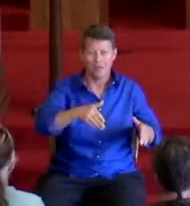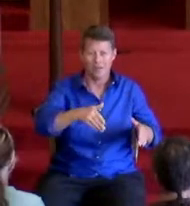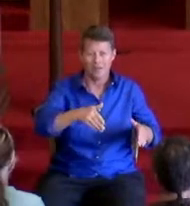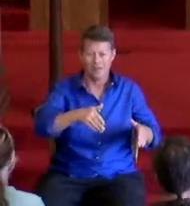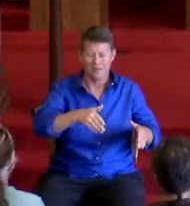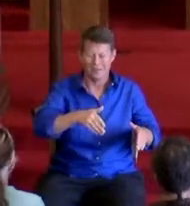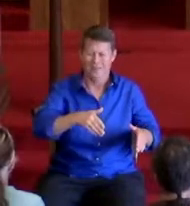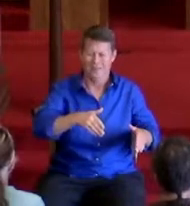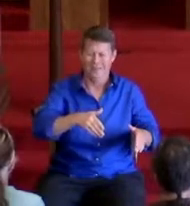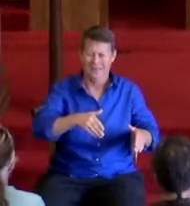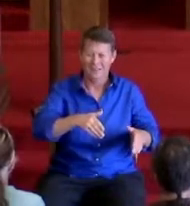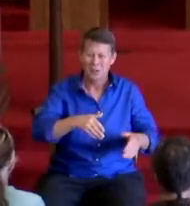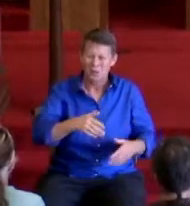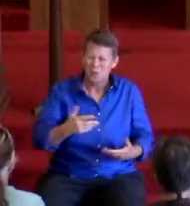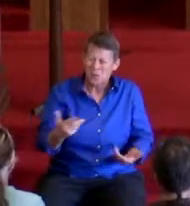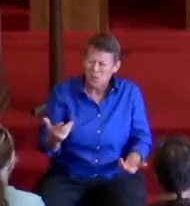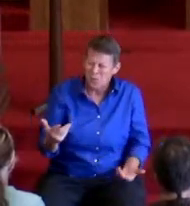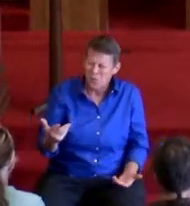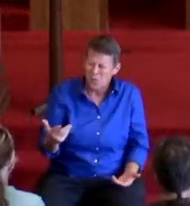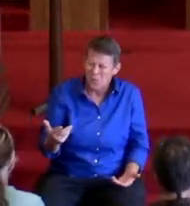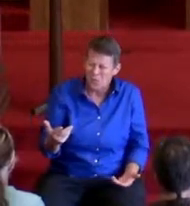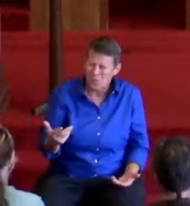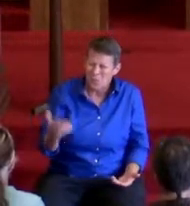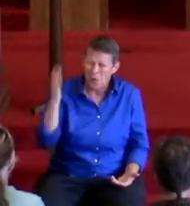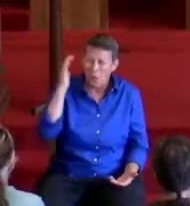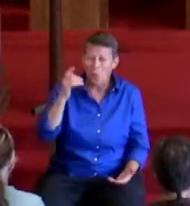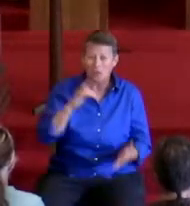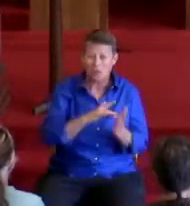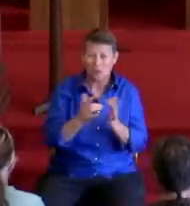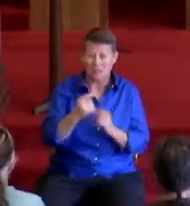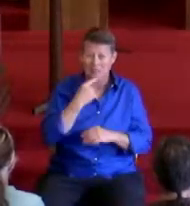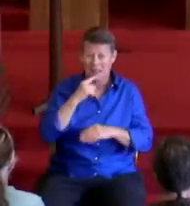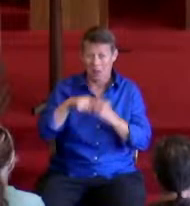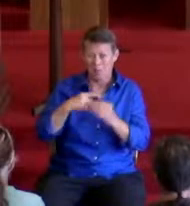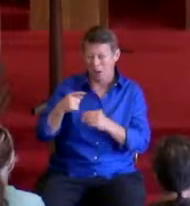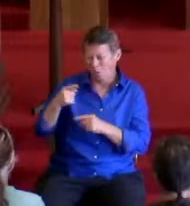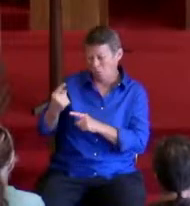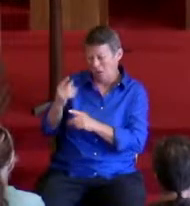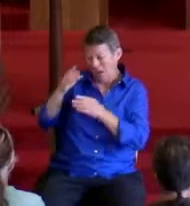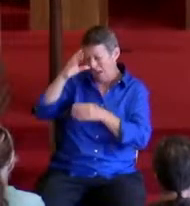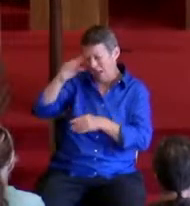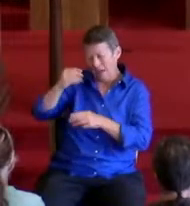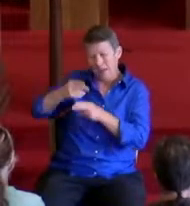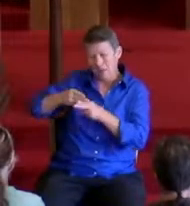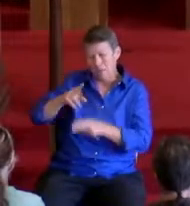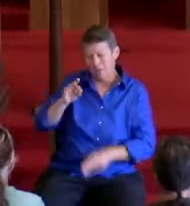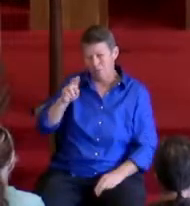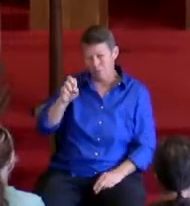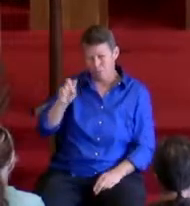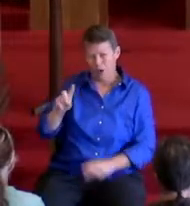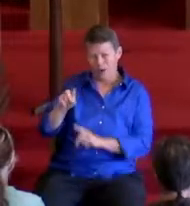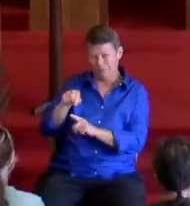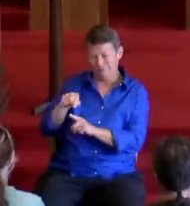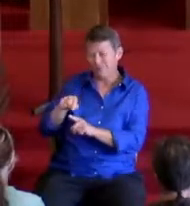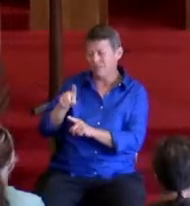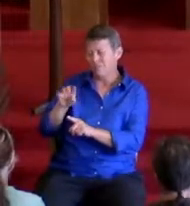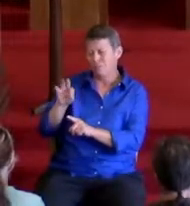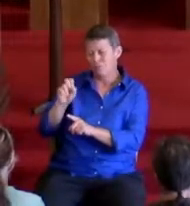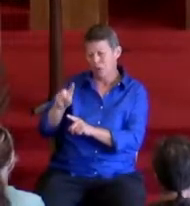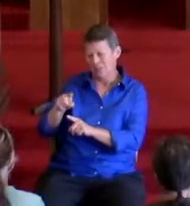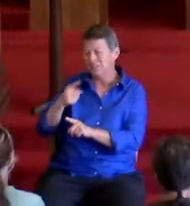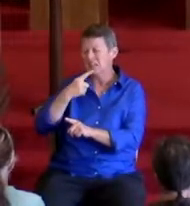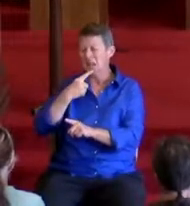What do you think Jesus would have said about Fred? Fred promised God, I'll sell my house and give all the money to the